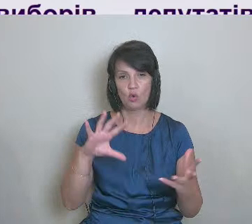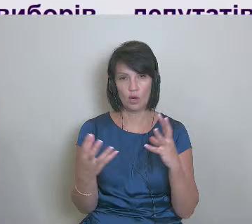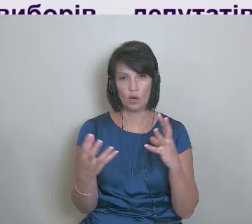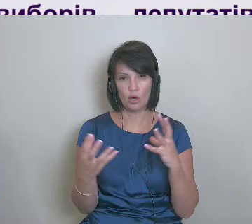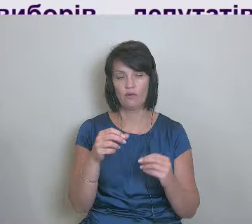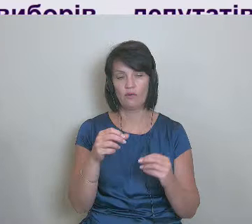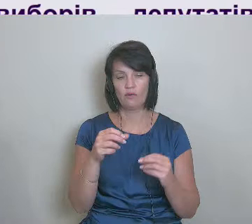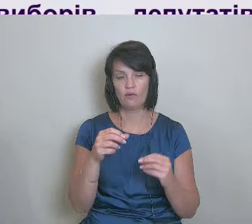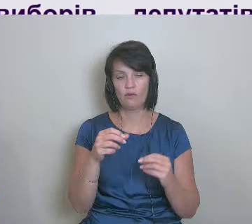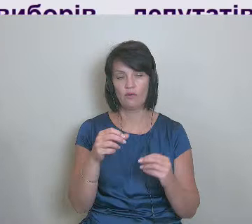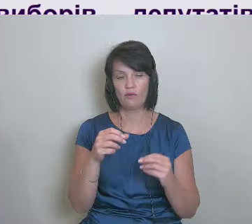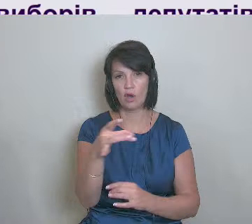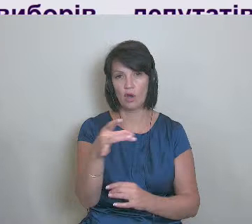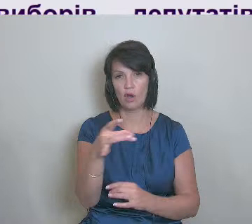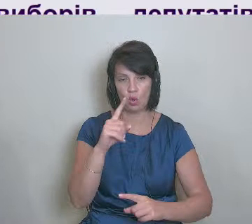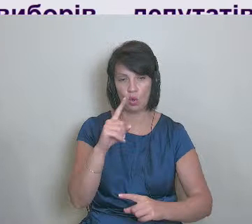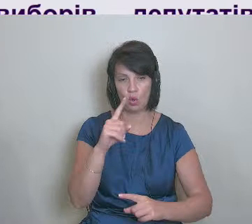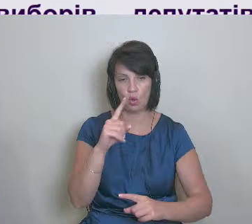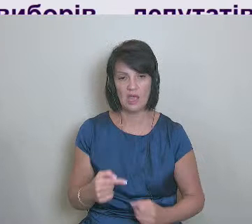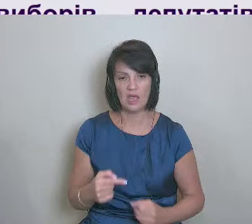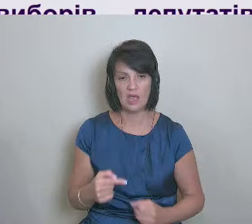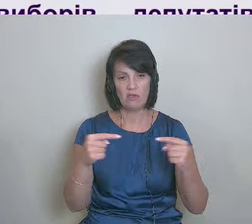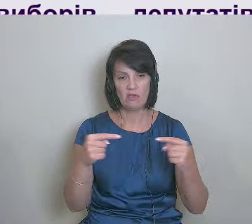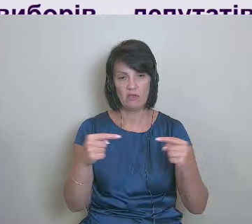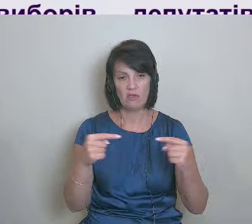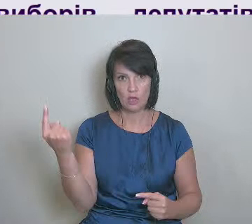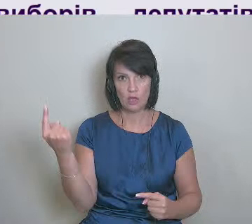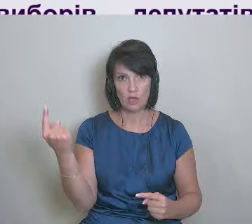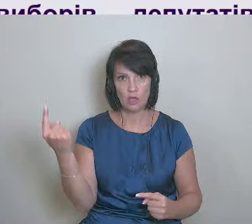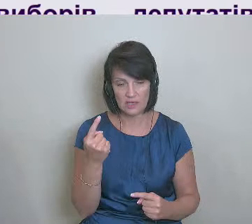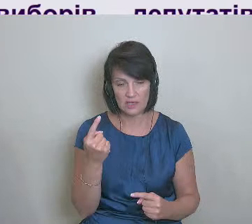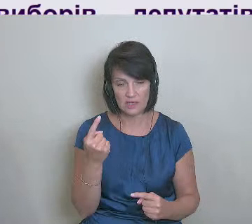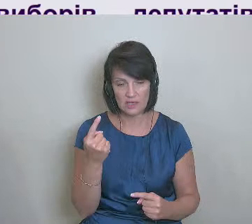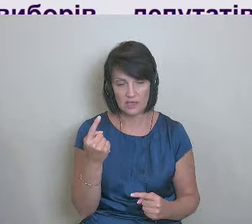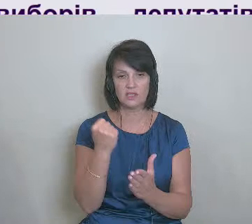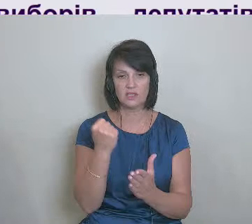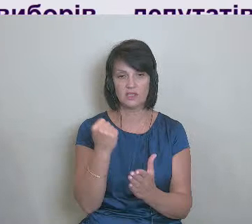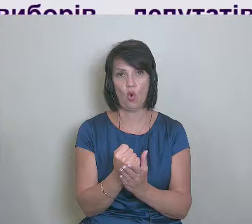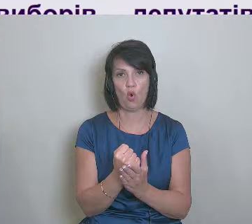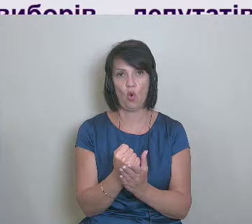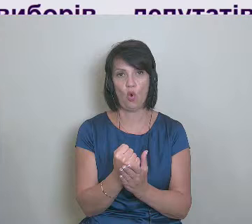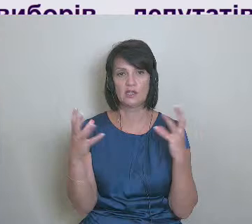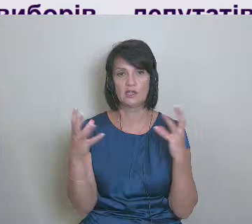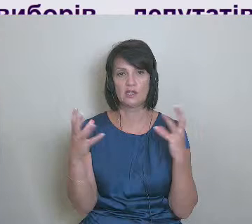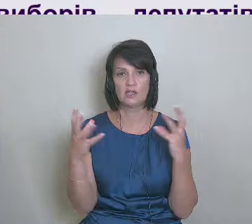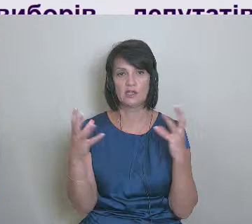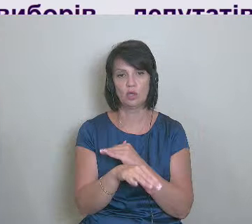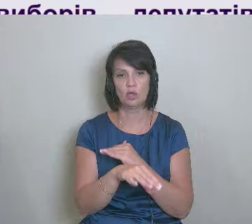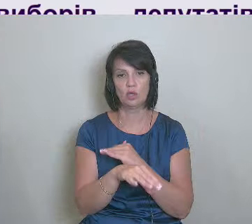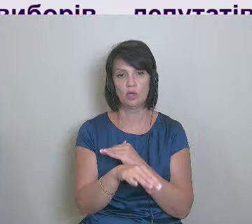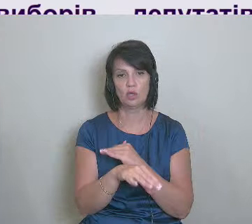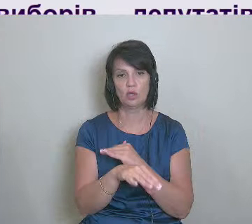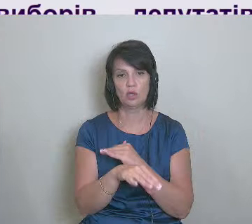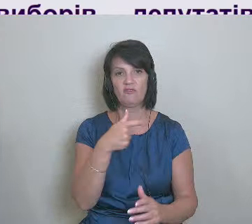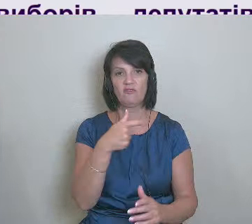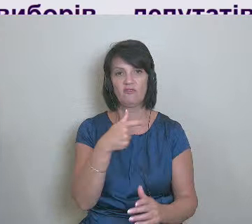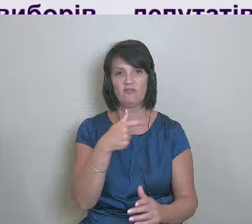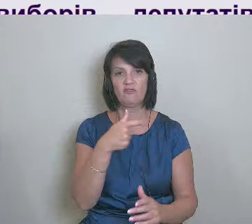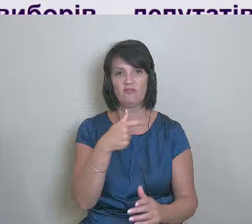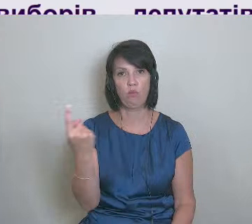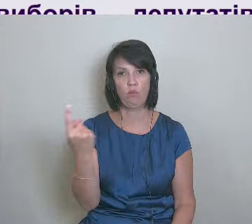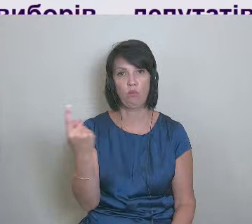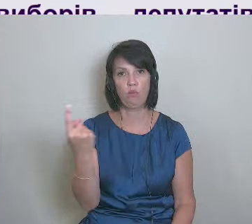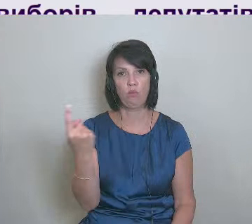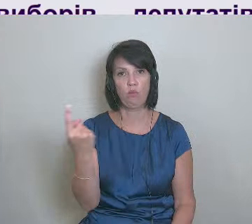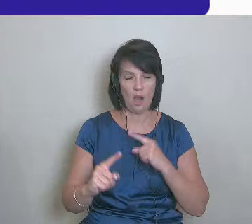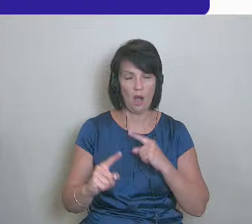results of elections to the Rayon council, and the Oblast TEC establishes the results of voting